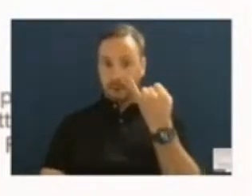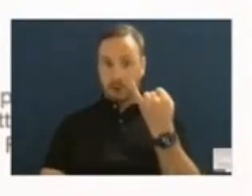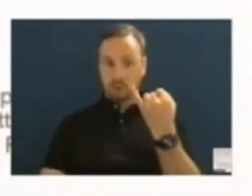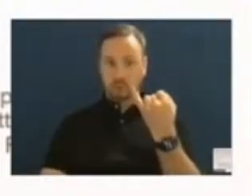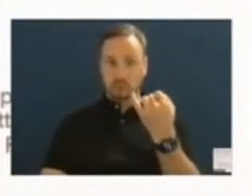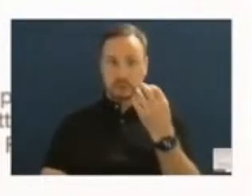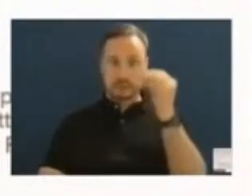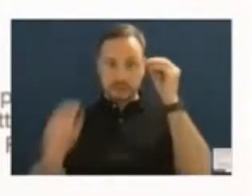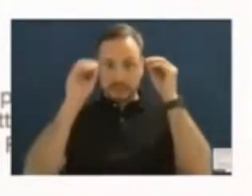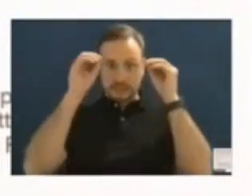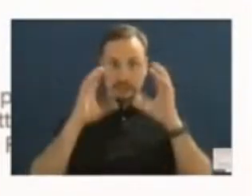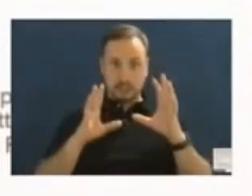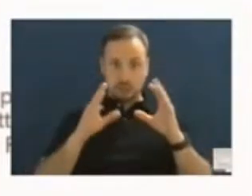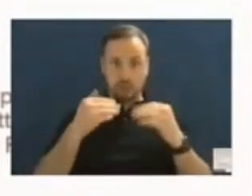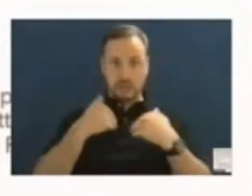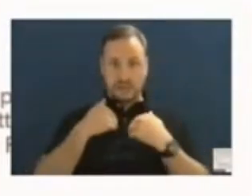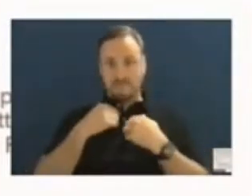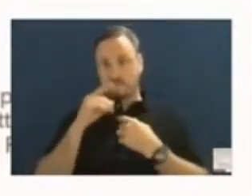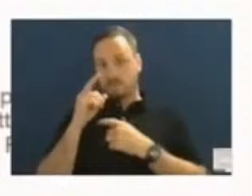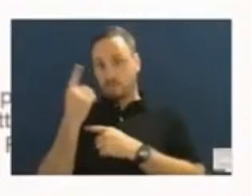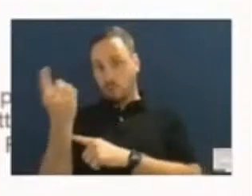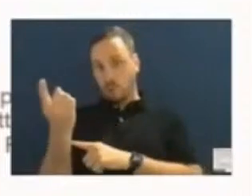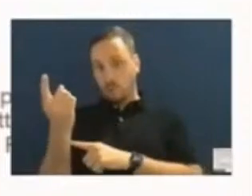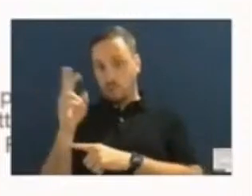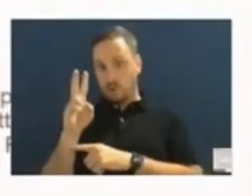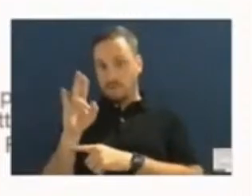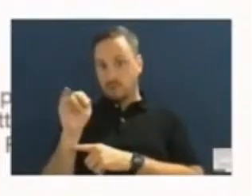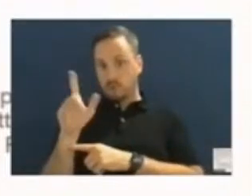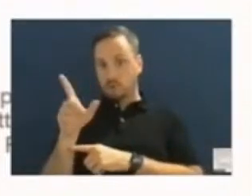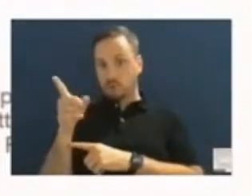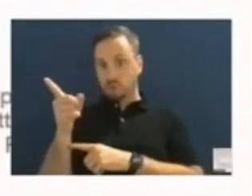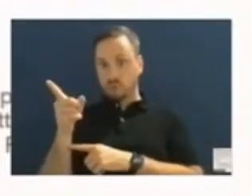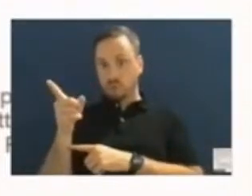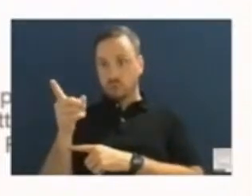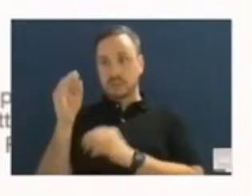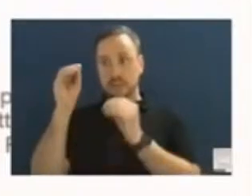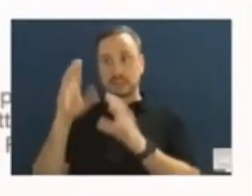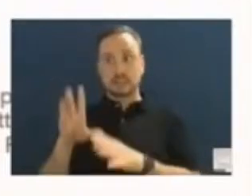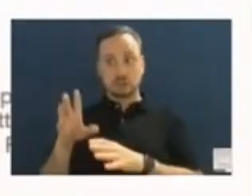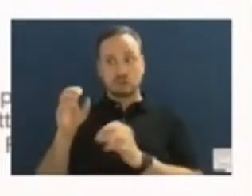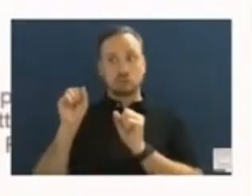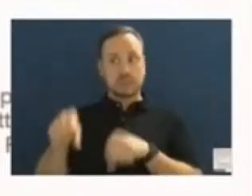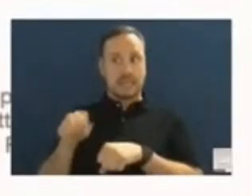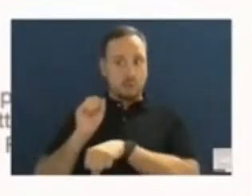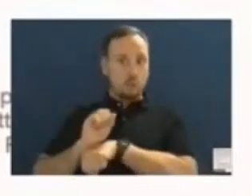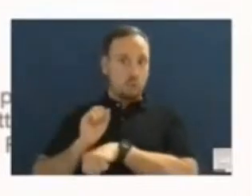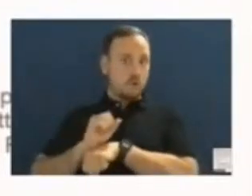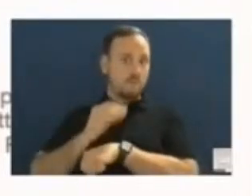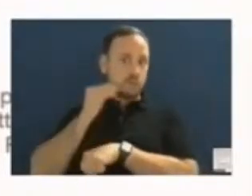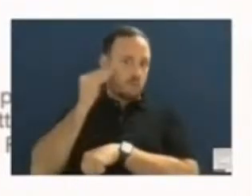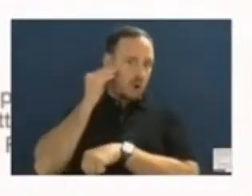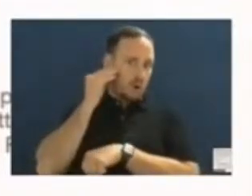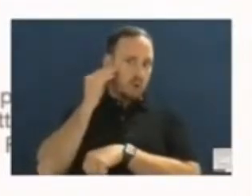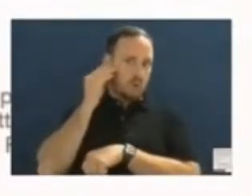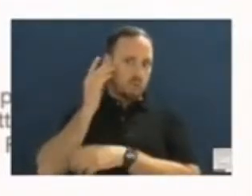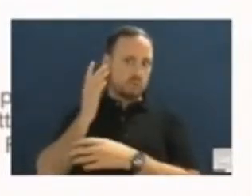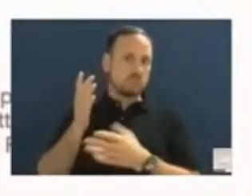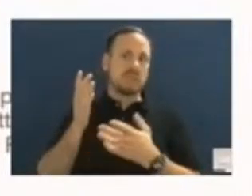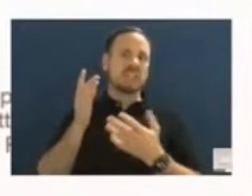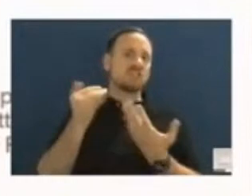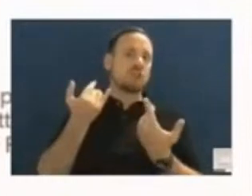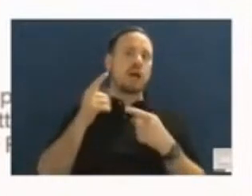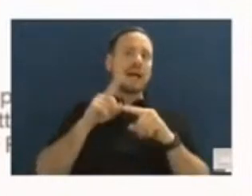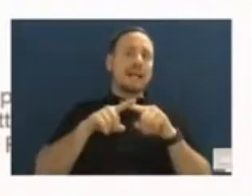academy students, then those teachers would have the opportunity to continue to work from home. Again, it's just dependent upon the students to which